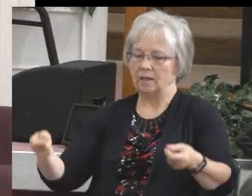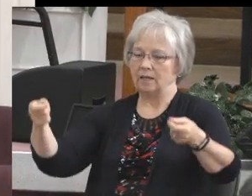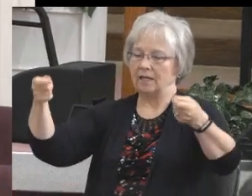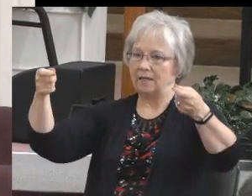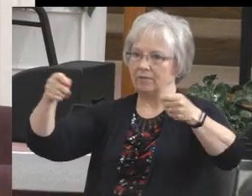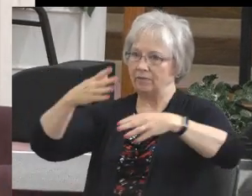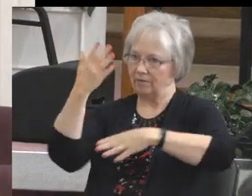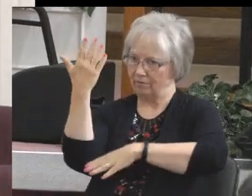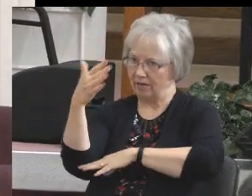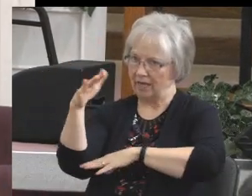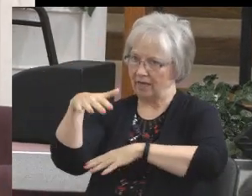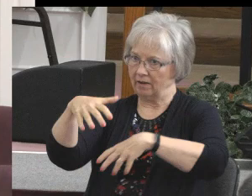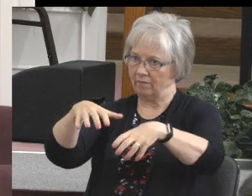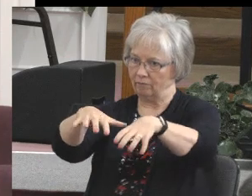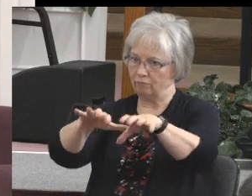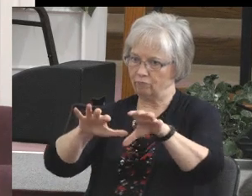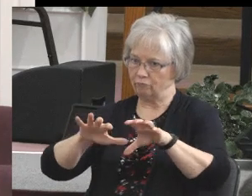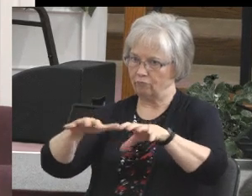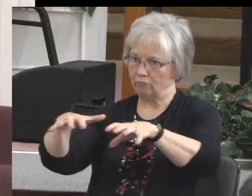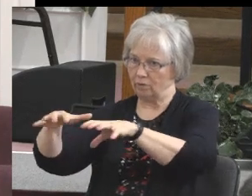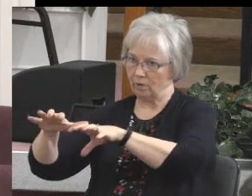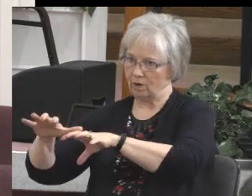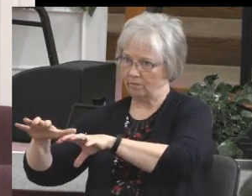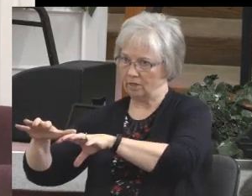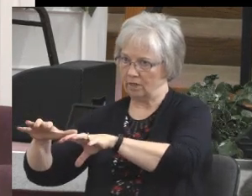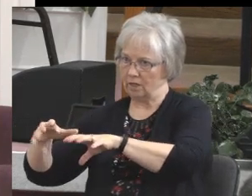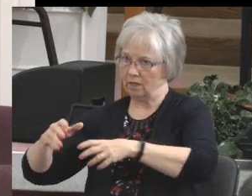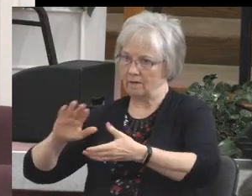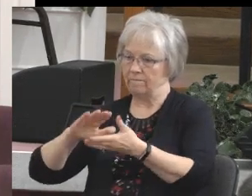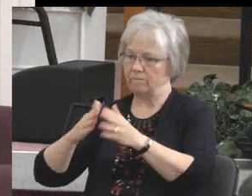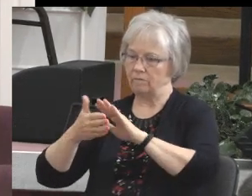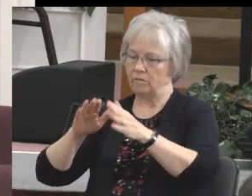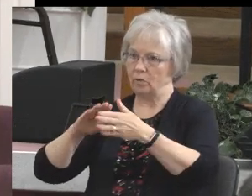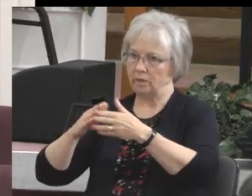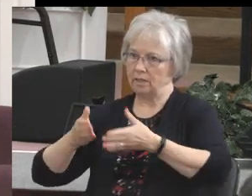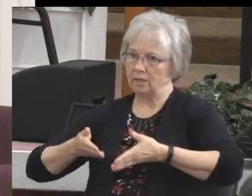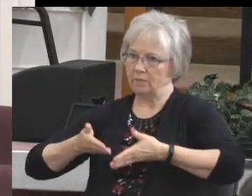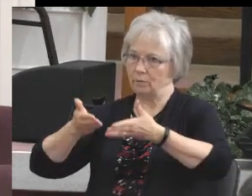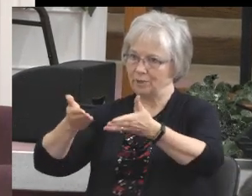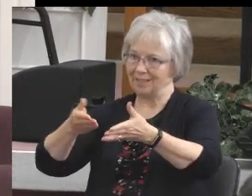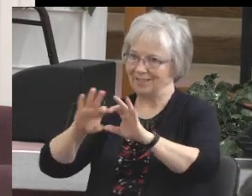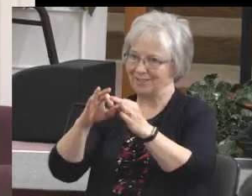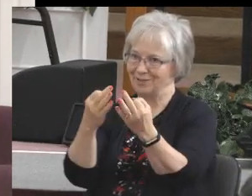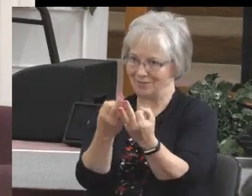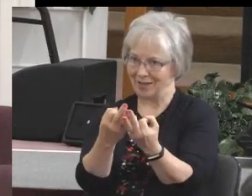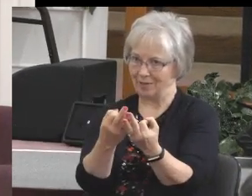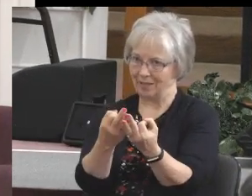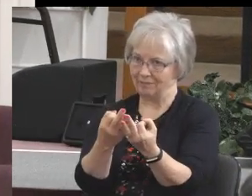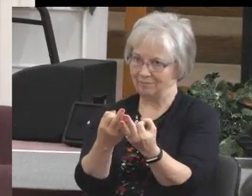coffin, and they will fold it up and present it to the family in honor